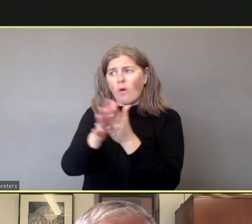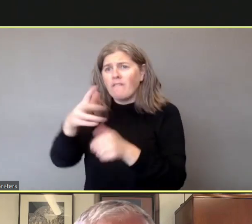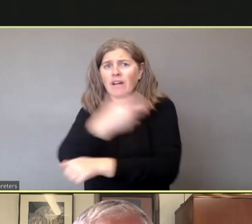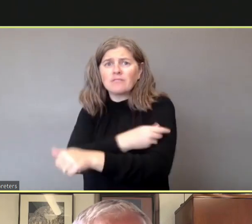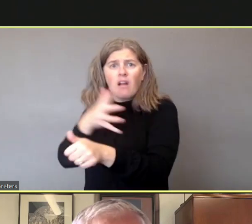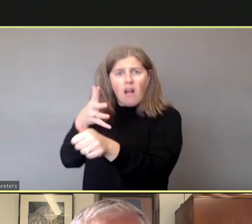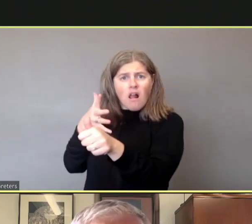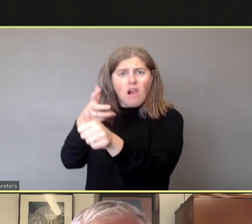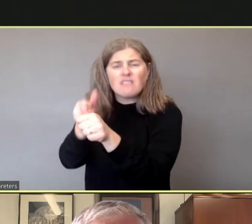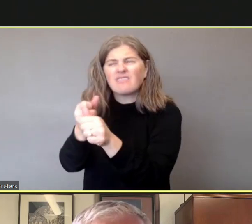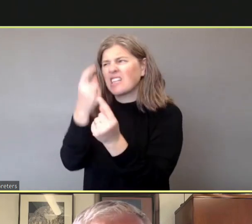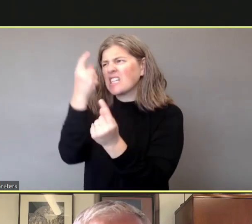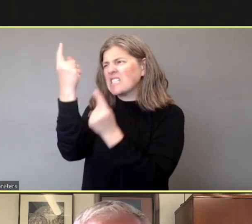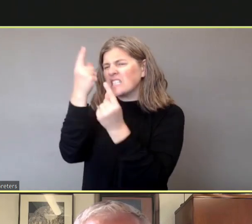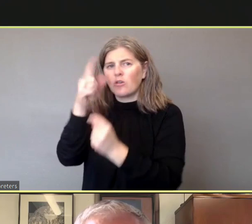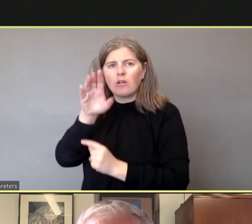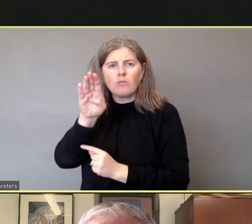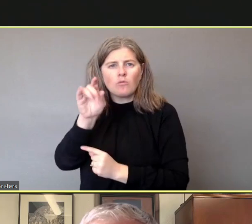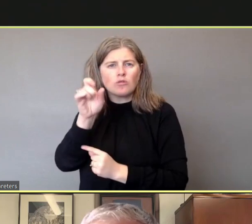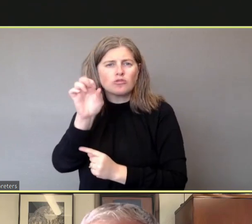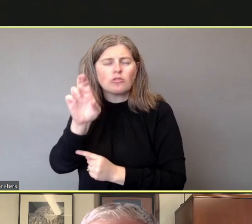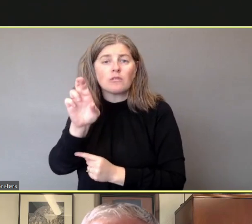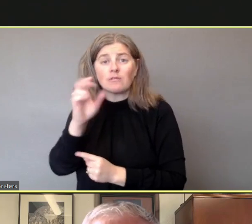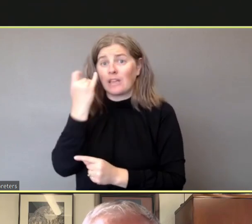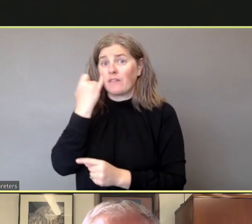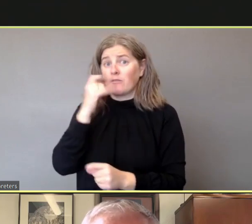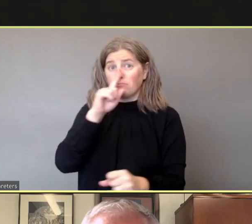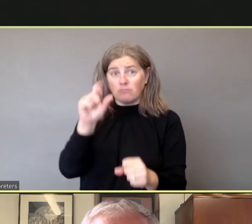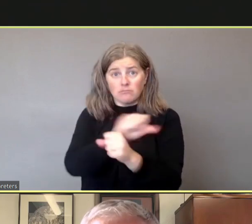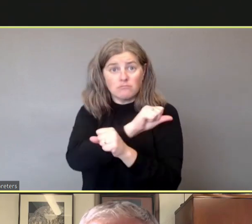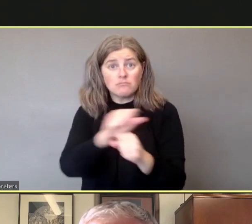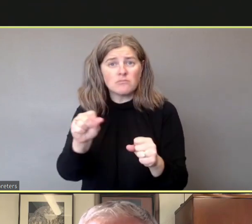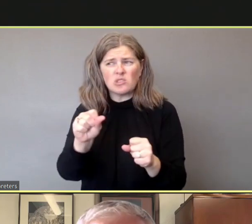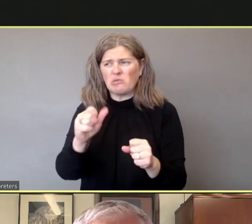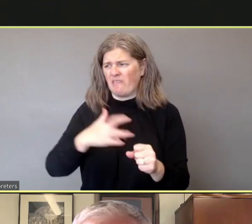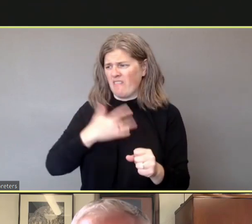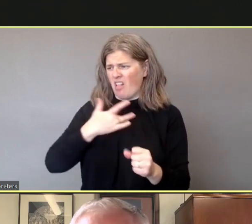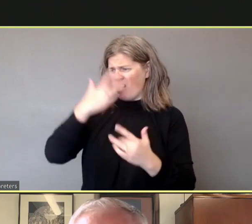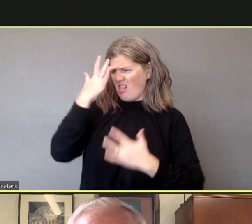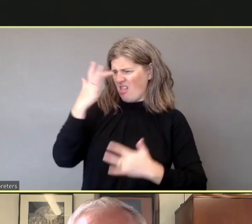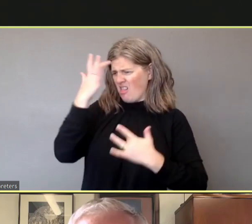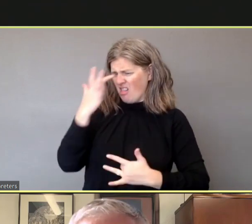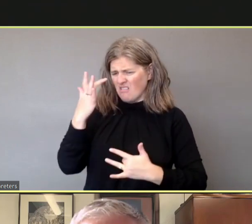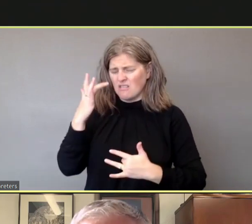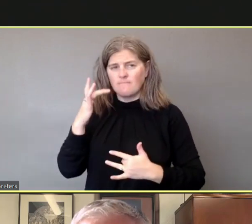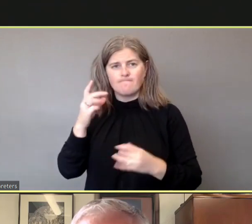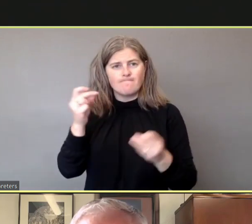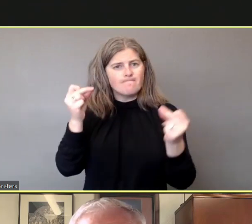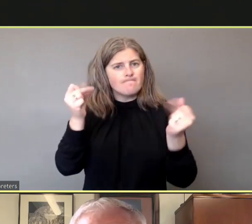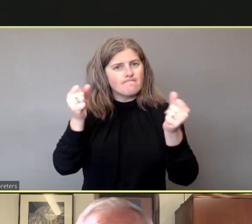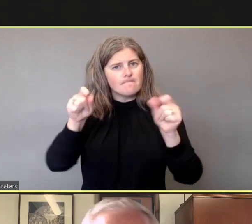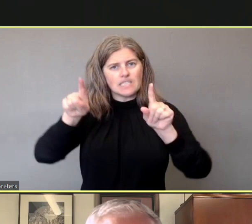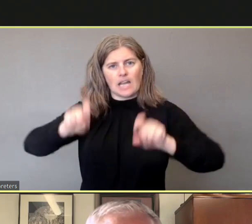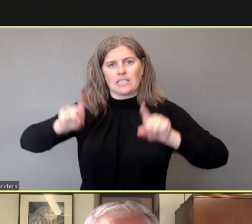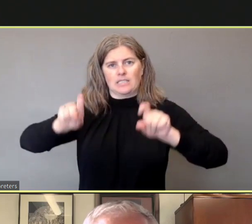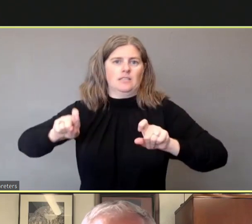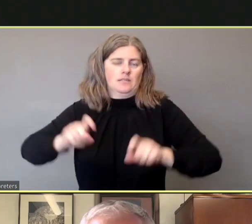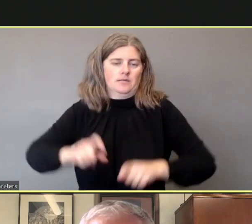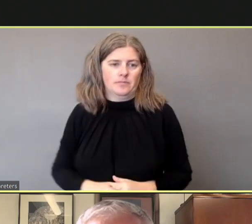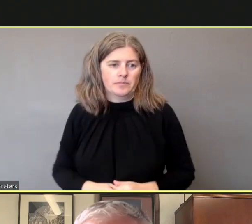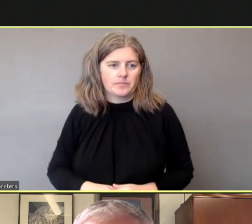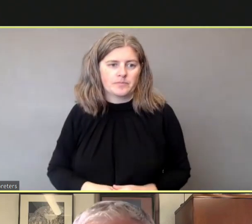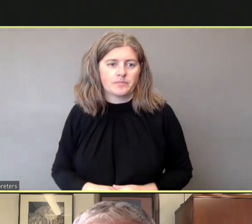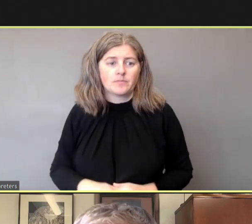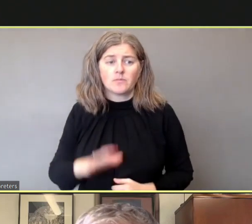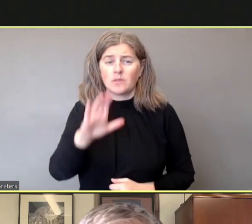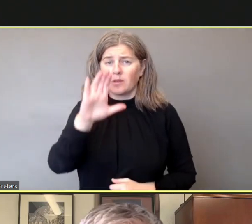consider those boosters. If you are having symptoms, get tested immediately. And we had a